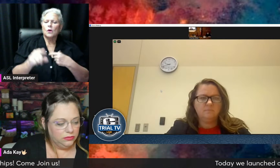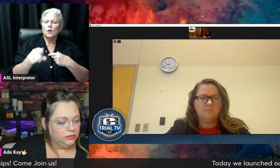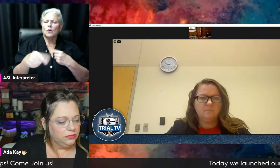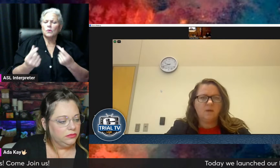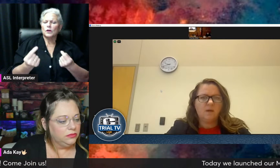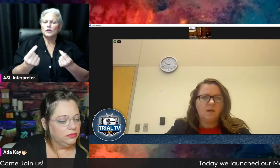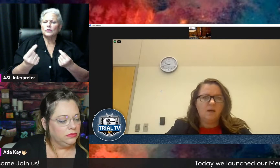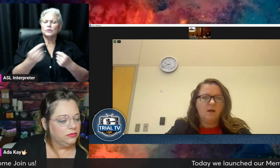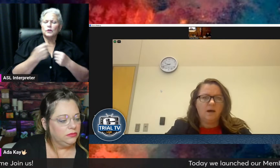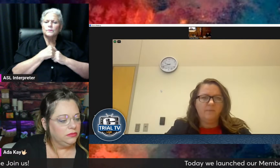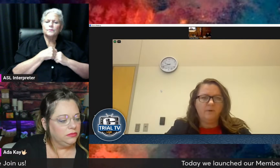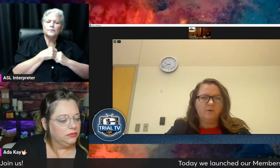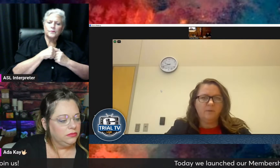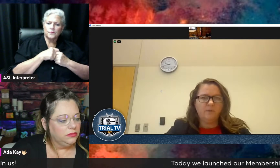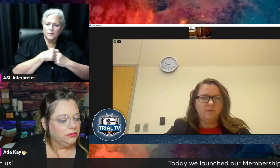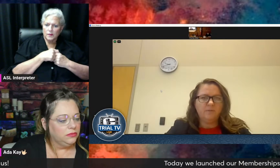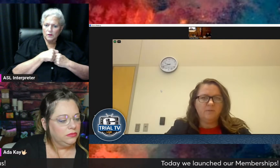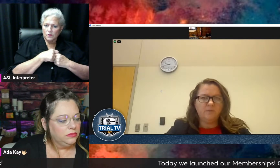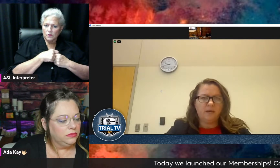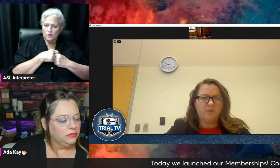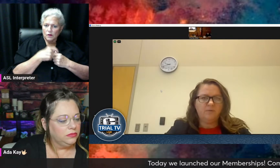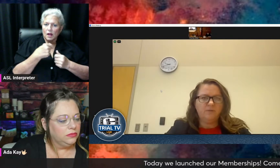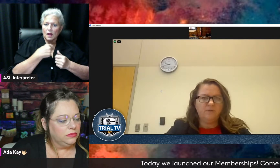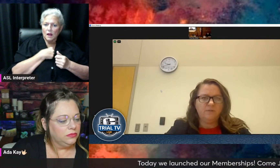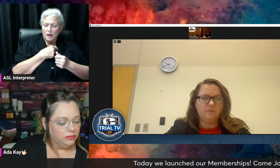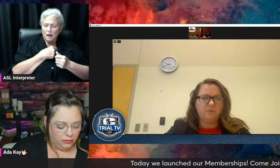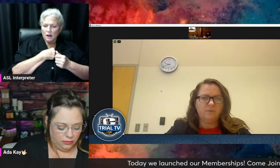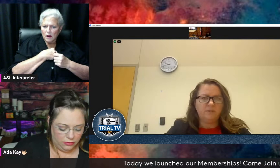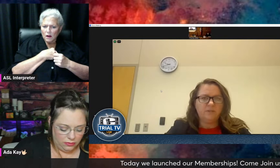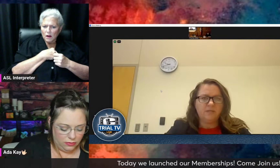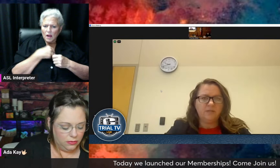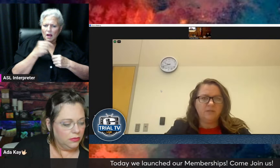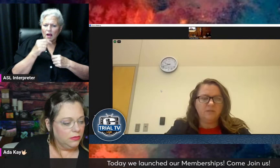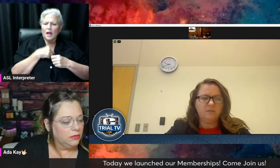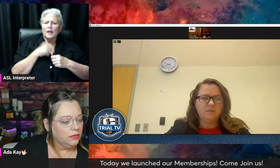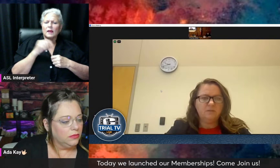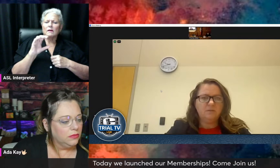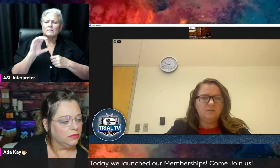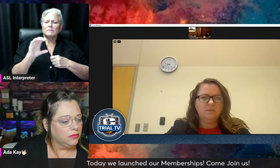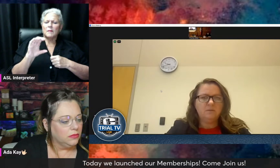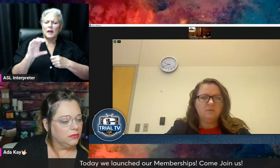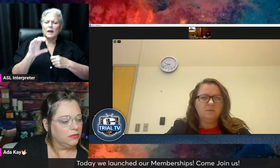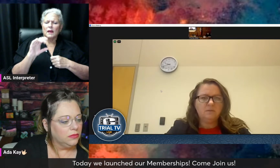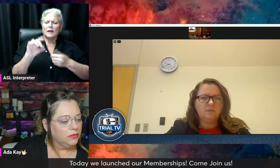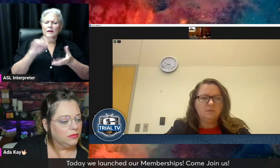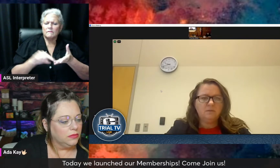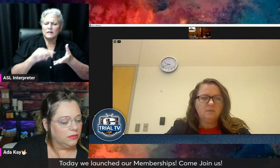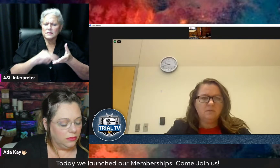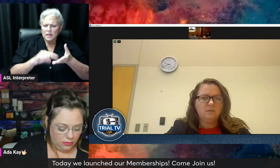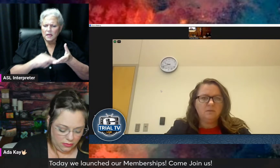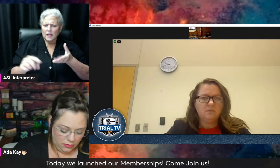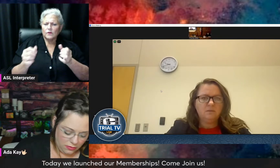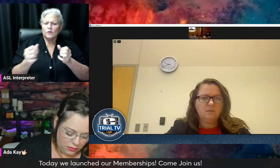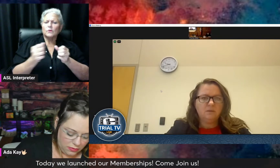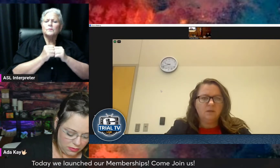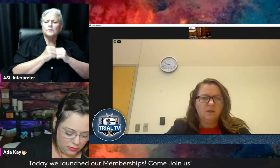occupation? I am a criminalist with the Iowa Division of Criminal Investigations. How long have you been